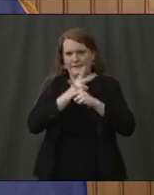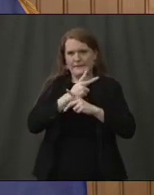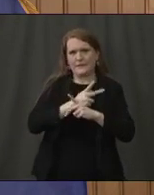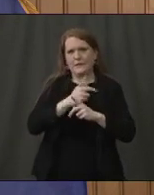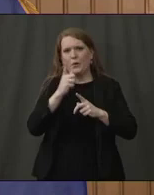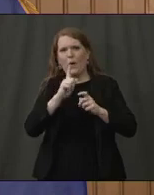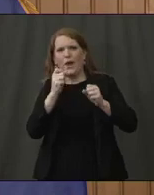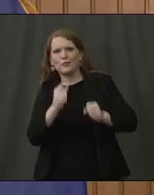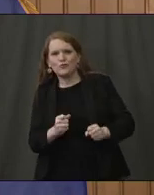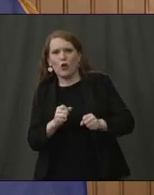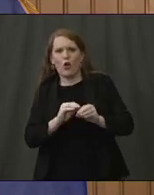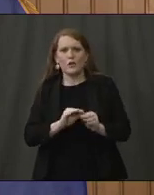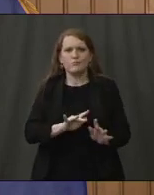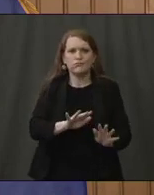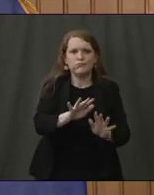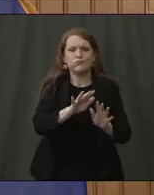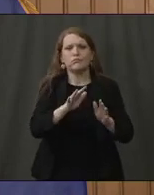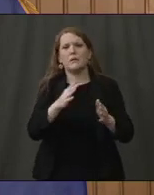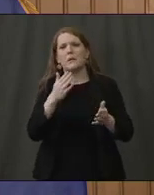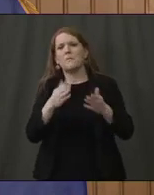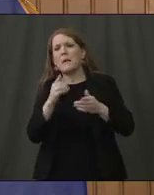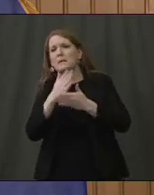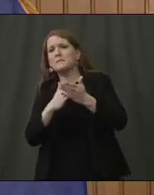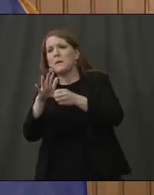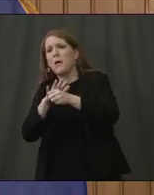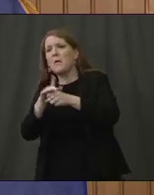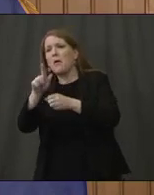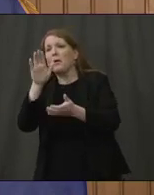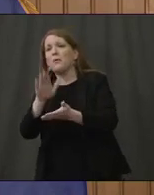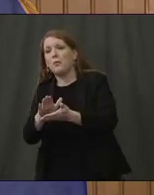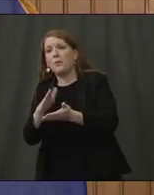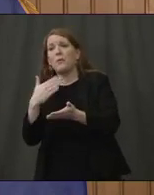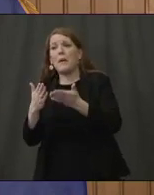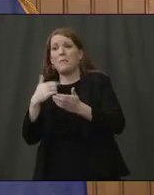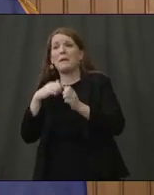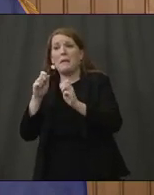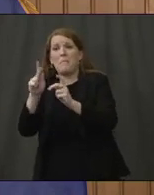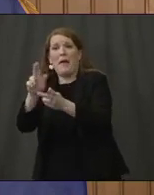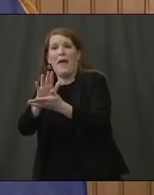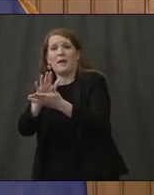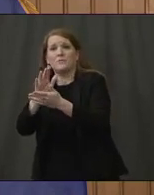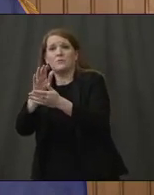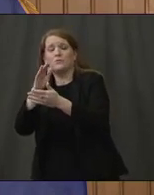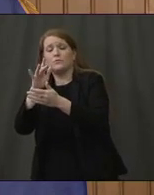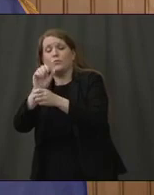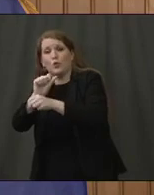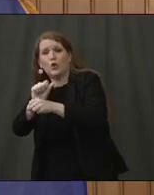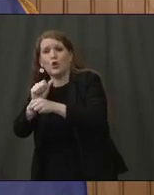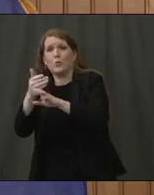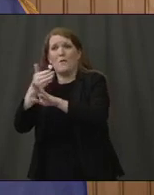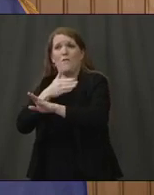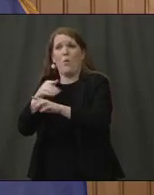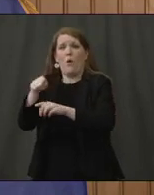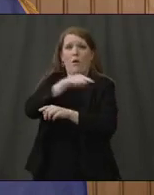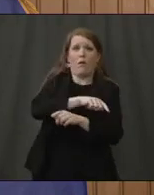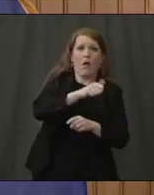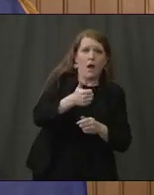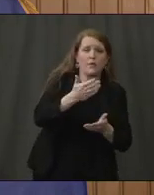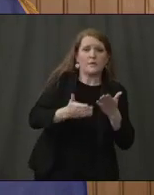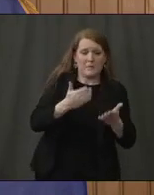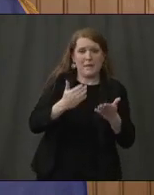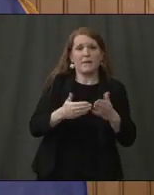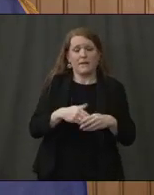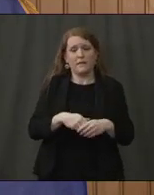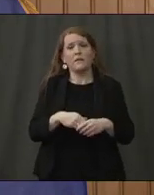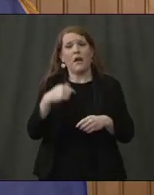where we might be able to get people back to work sooner. I am working with a number of folks, including our friend Ryan